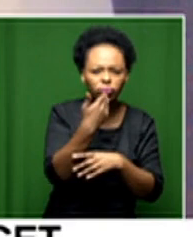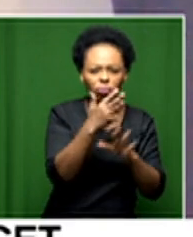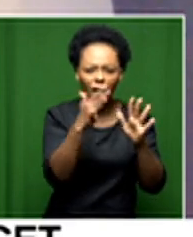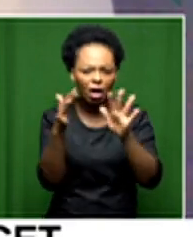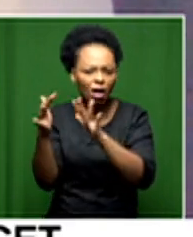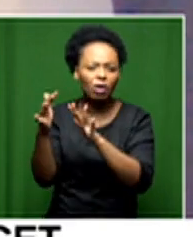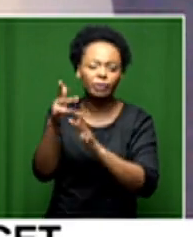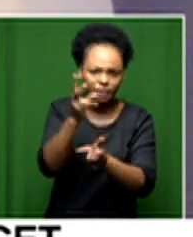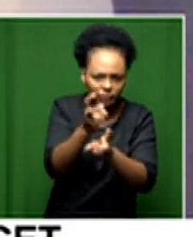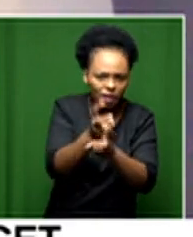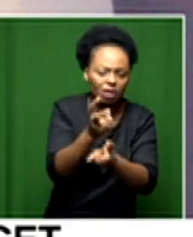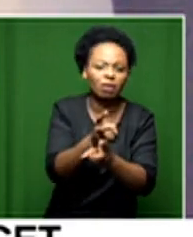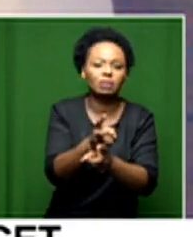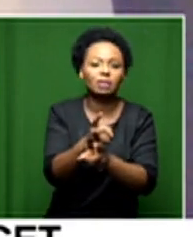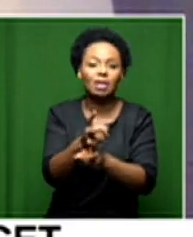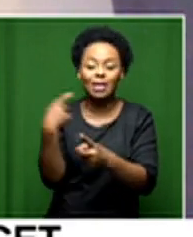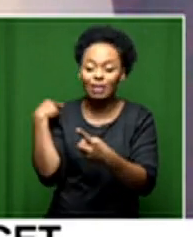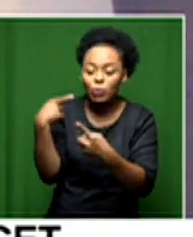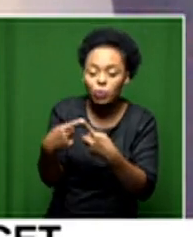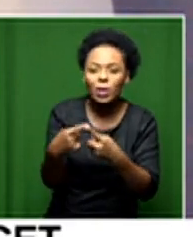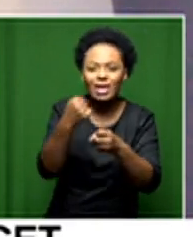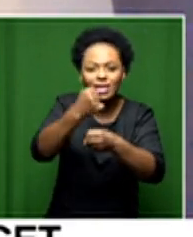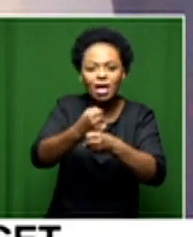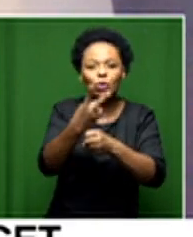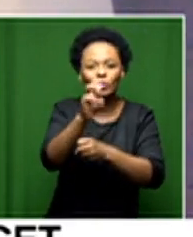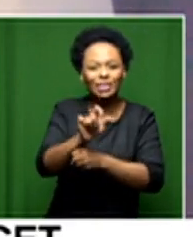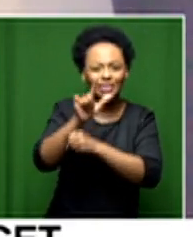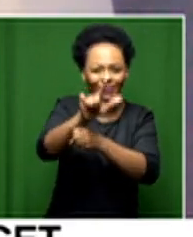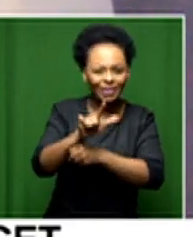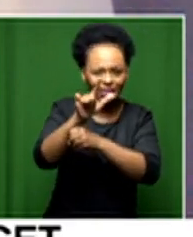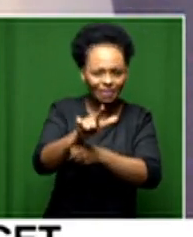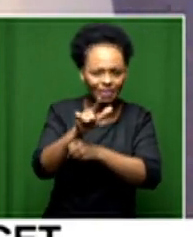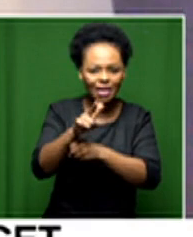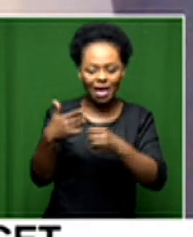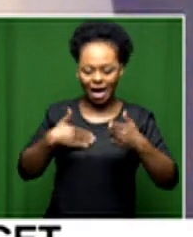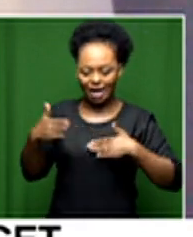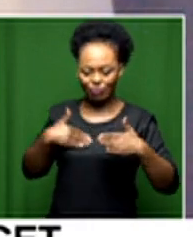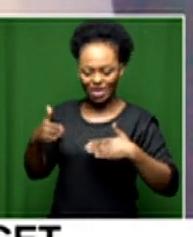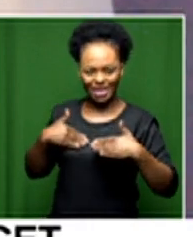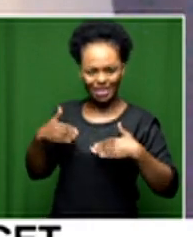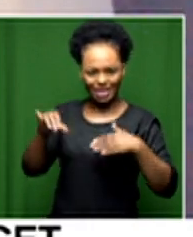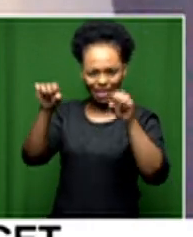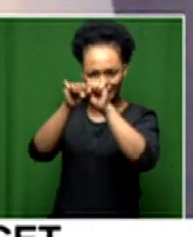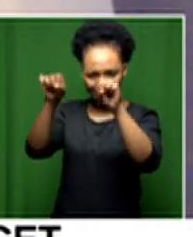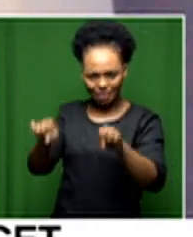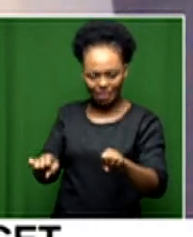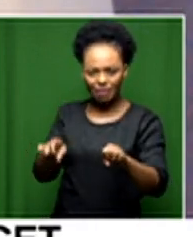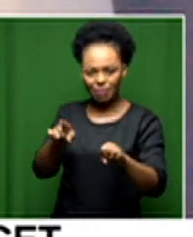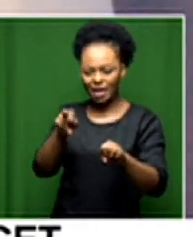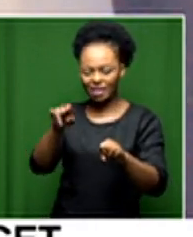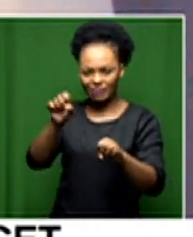that it's only since 2017 that the administration of NSFAS was done